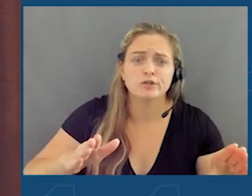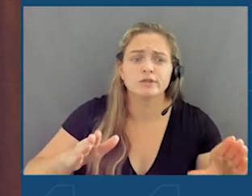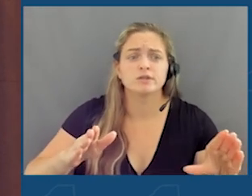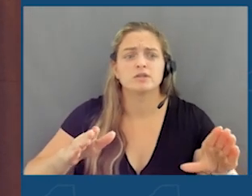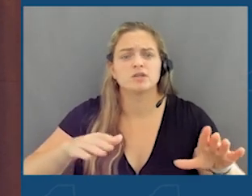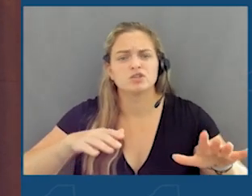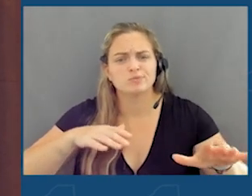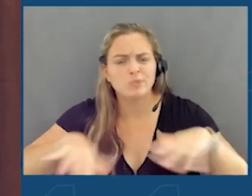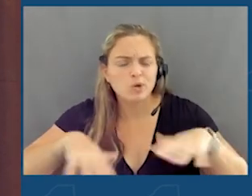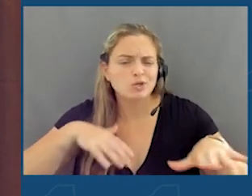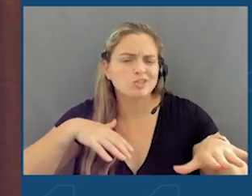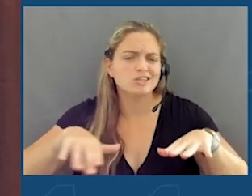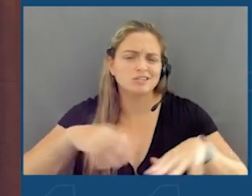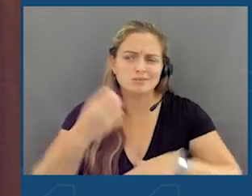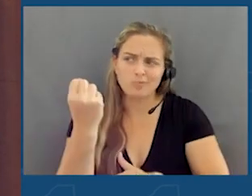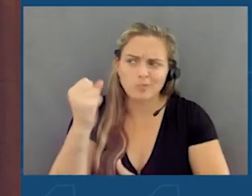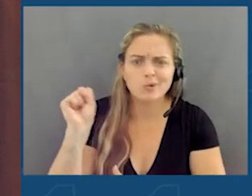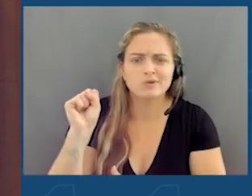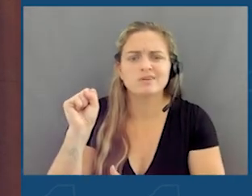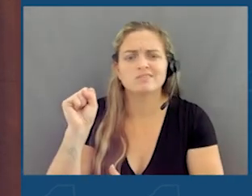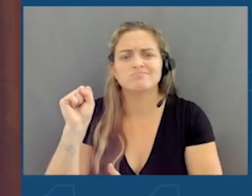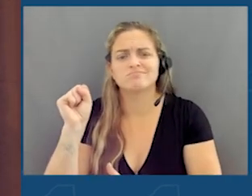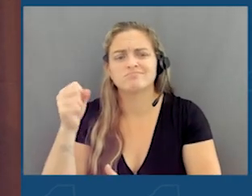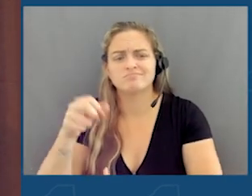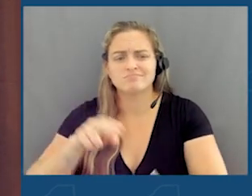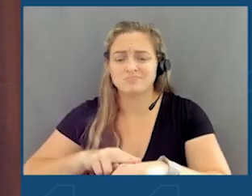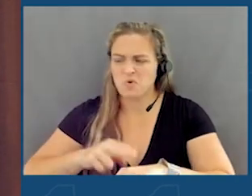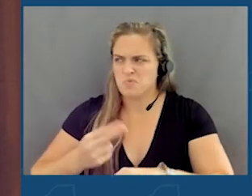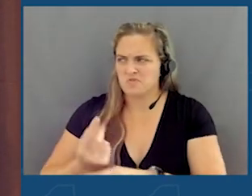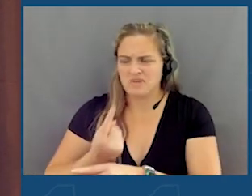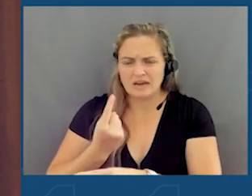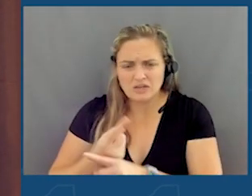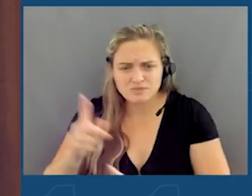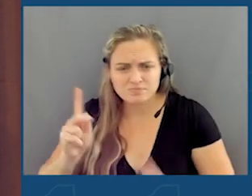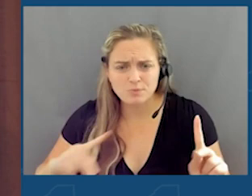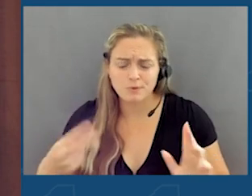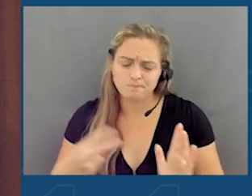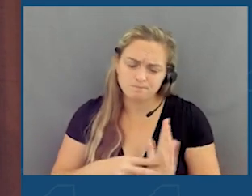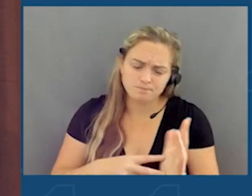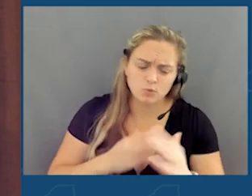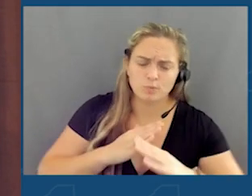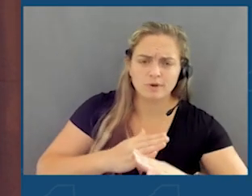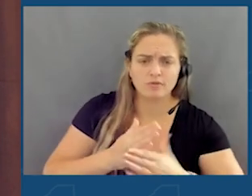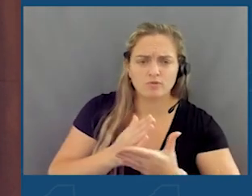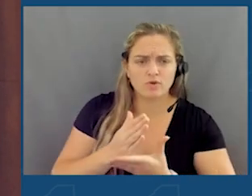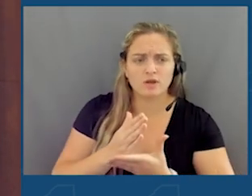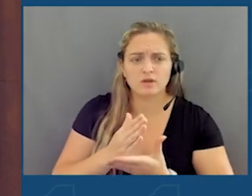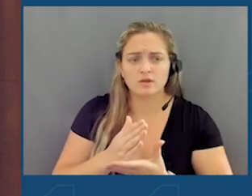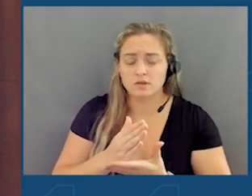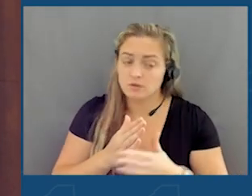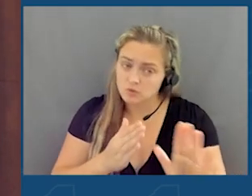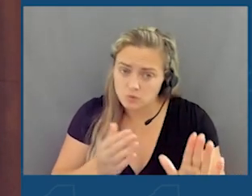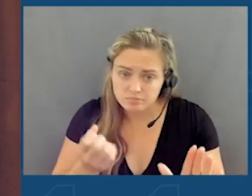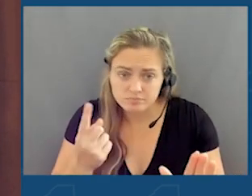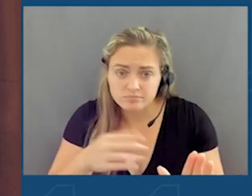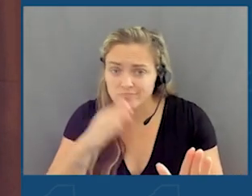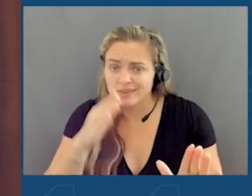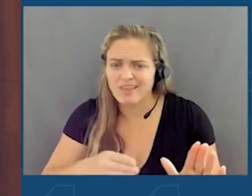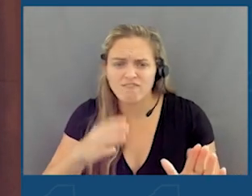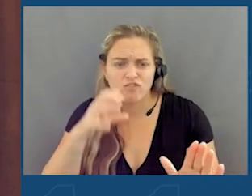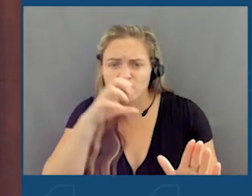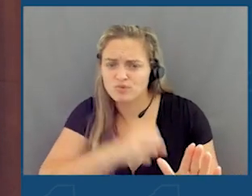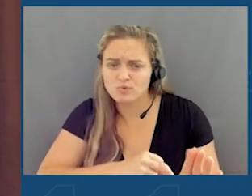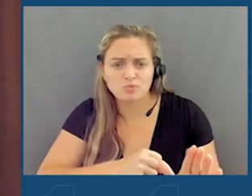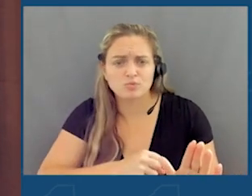and protests as ordinary Americans stood up to protect that right. So never, ever take for granted